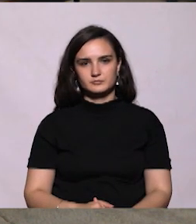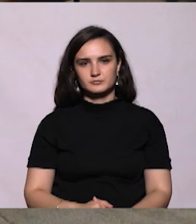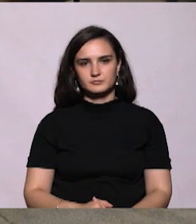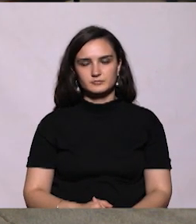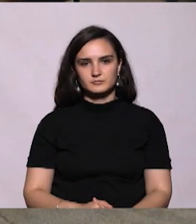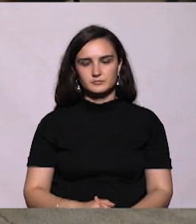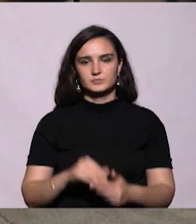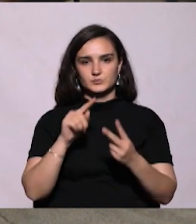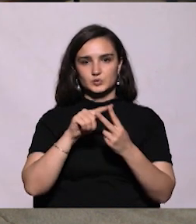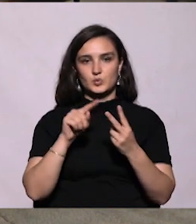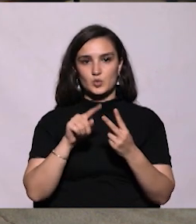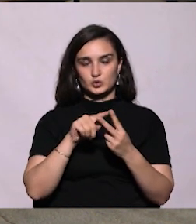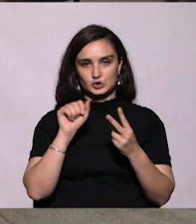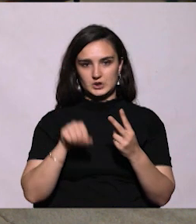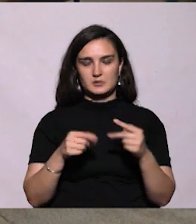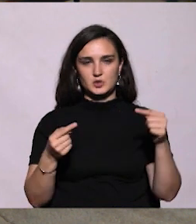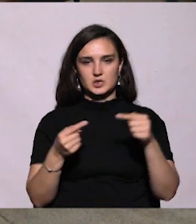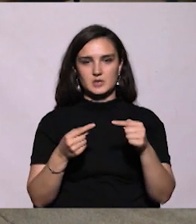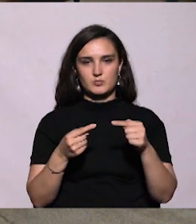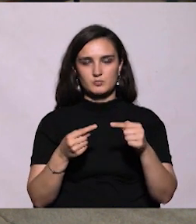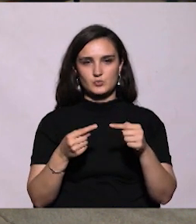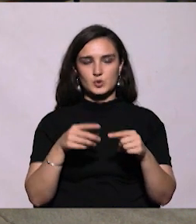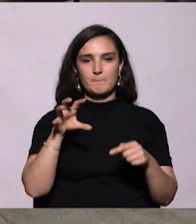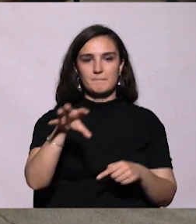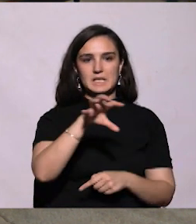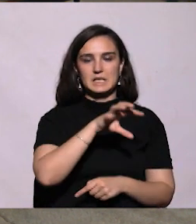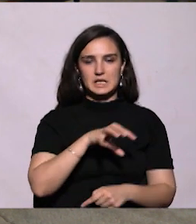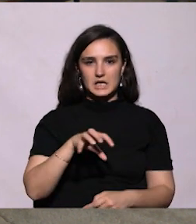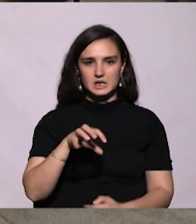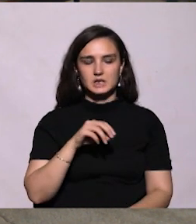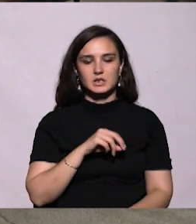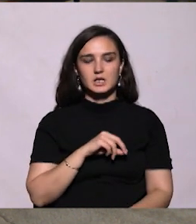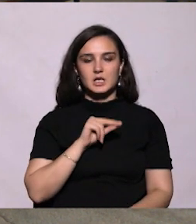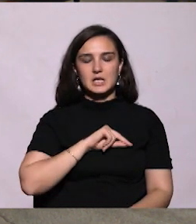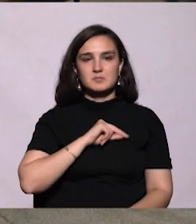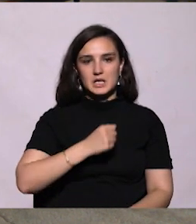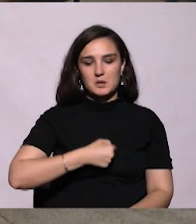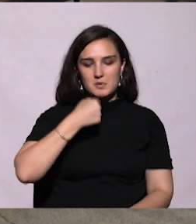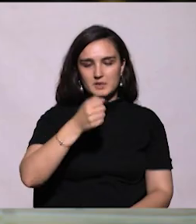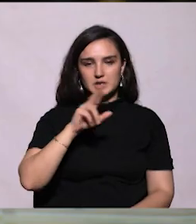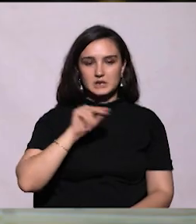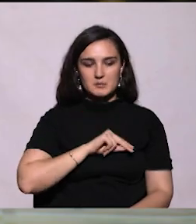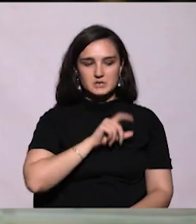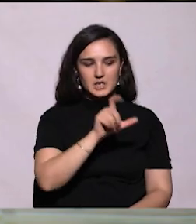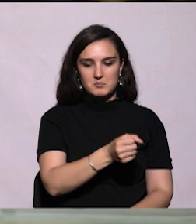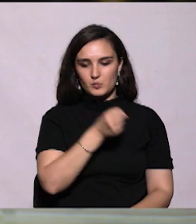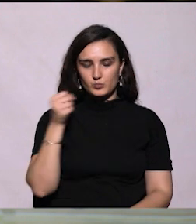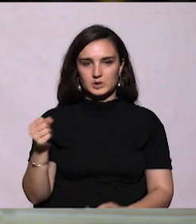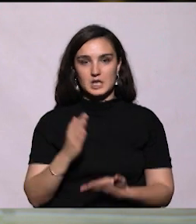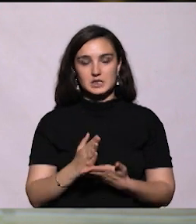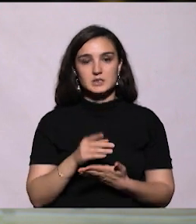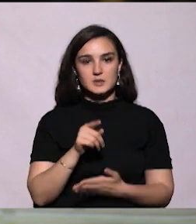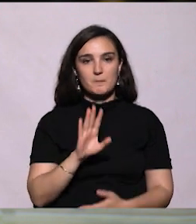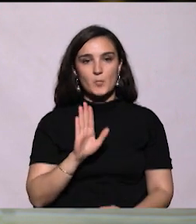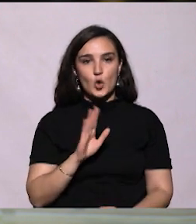only two things could possibly fit. Branch, employee, and employer are all singular.